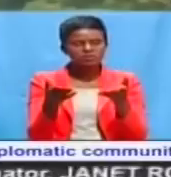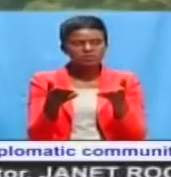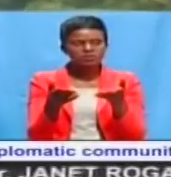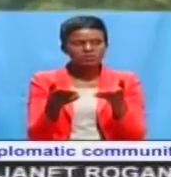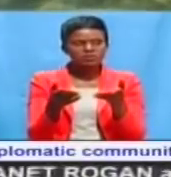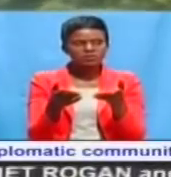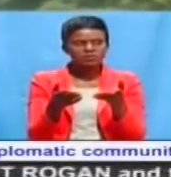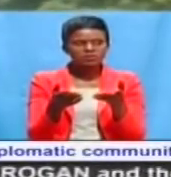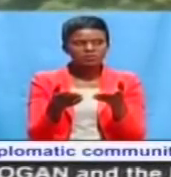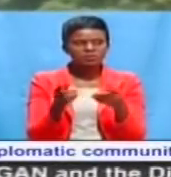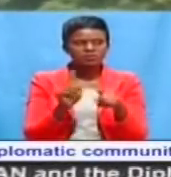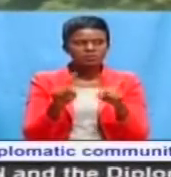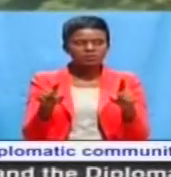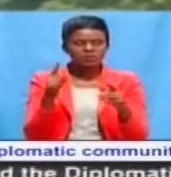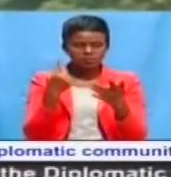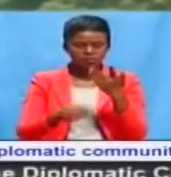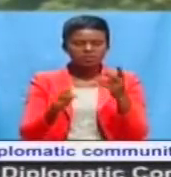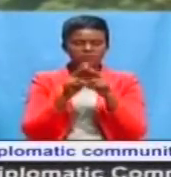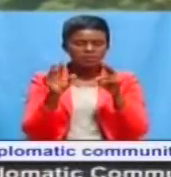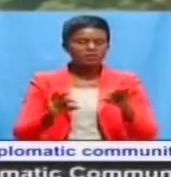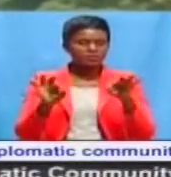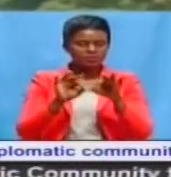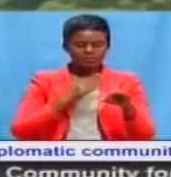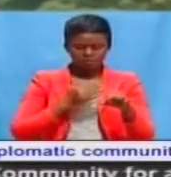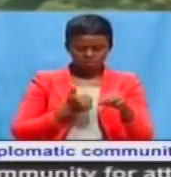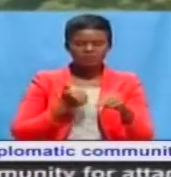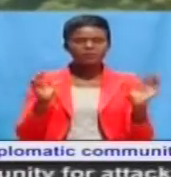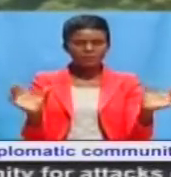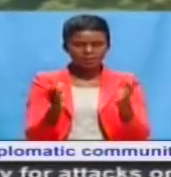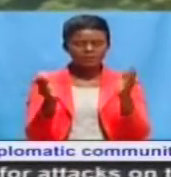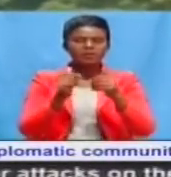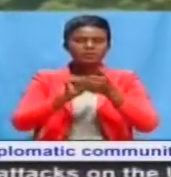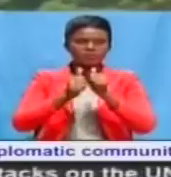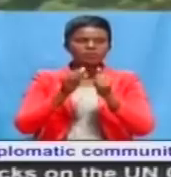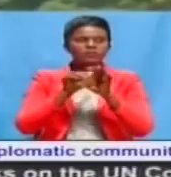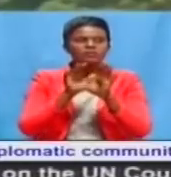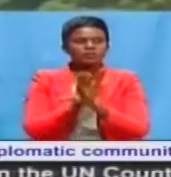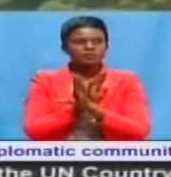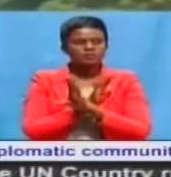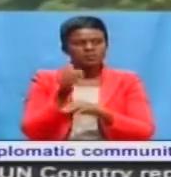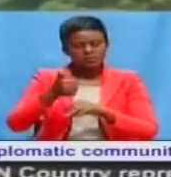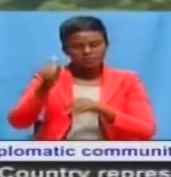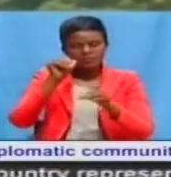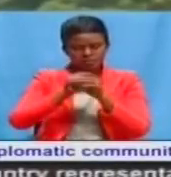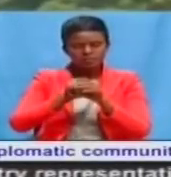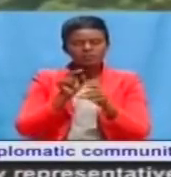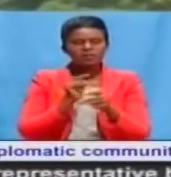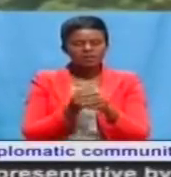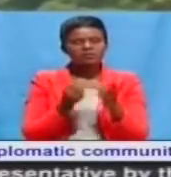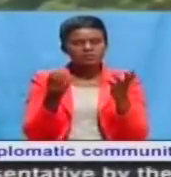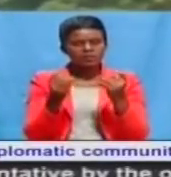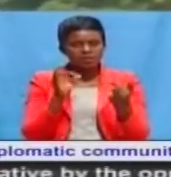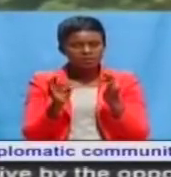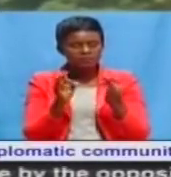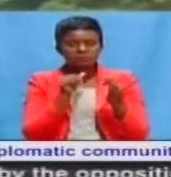they want to see. But what is more important is for me to promote sport in Zambia. So if he's part of it, we would want to move together. If